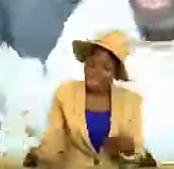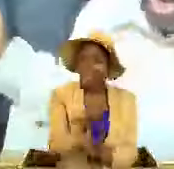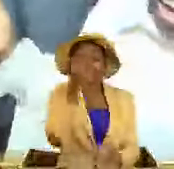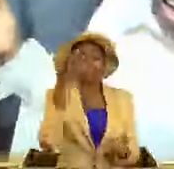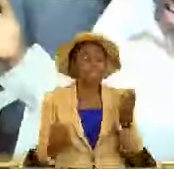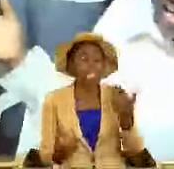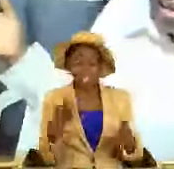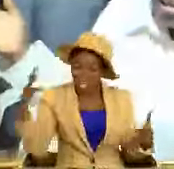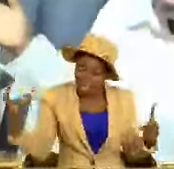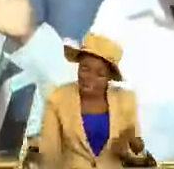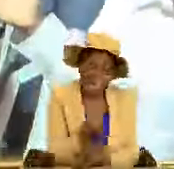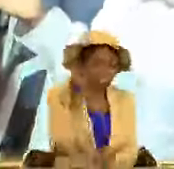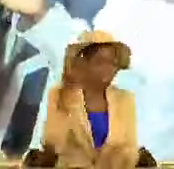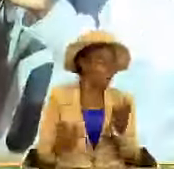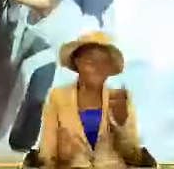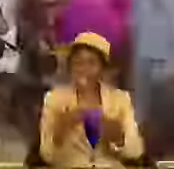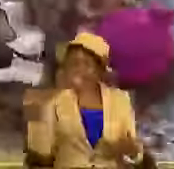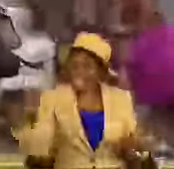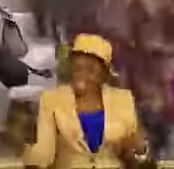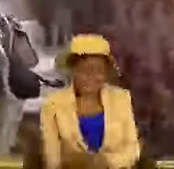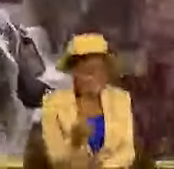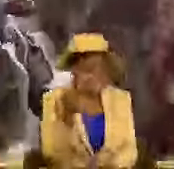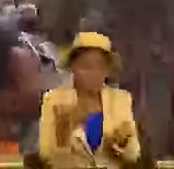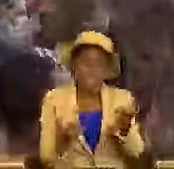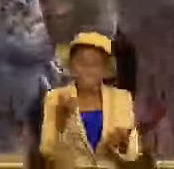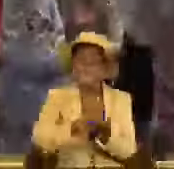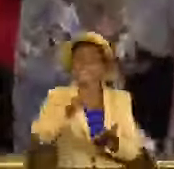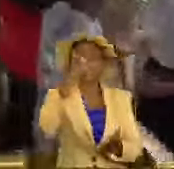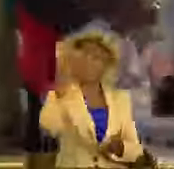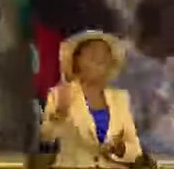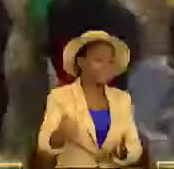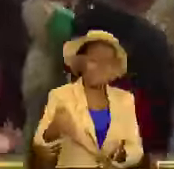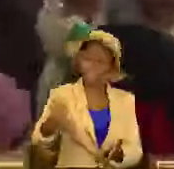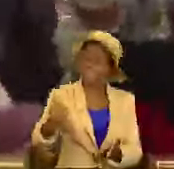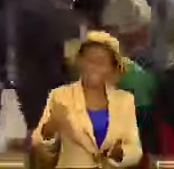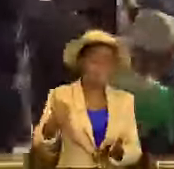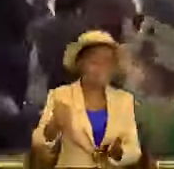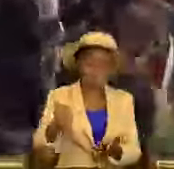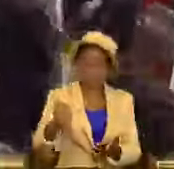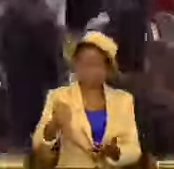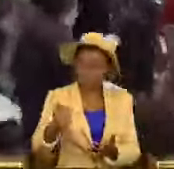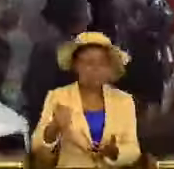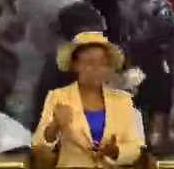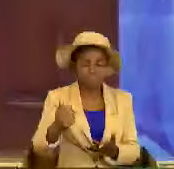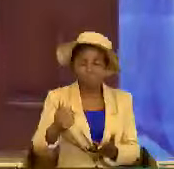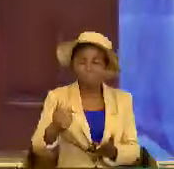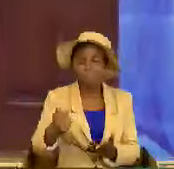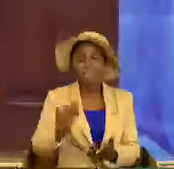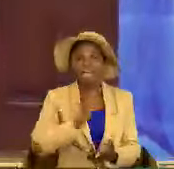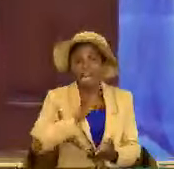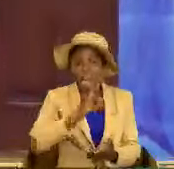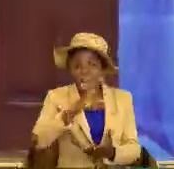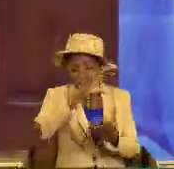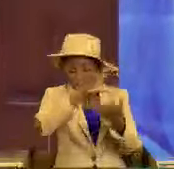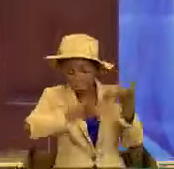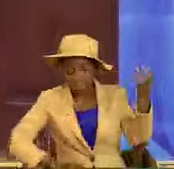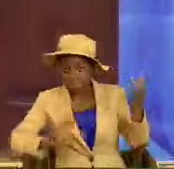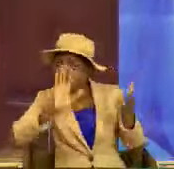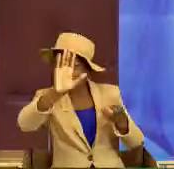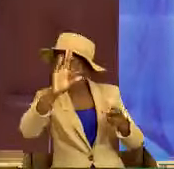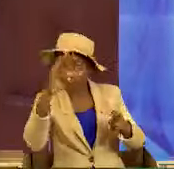Catch Fire catch fire in the name of Jesus I remove your